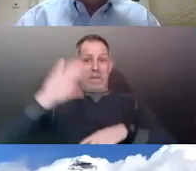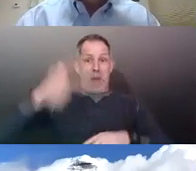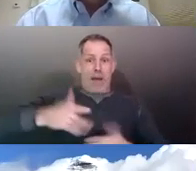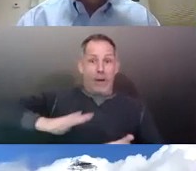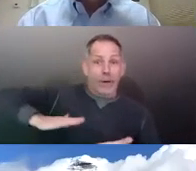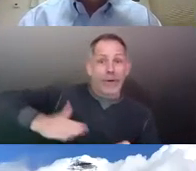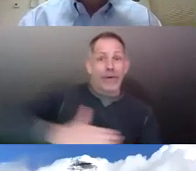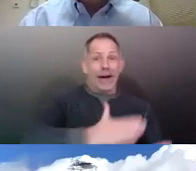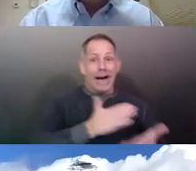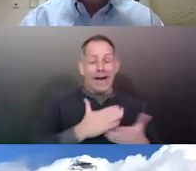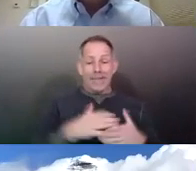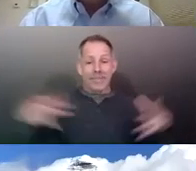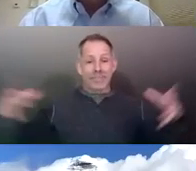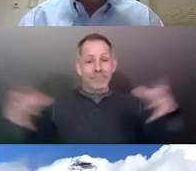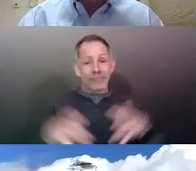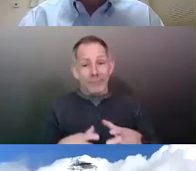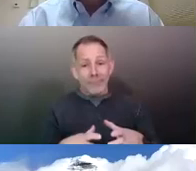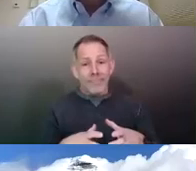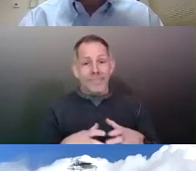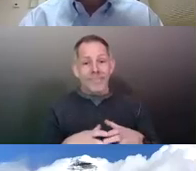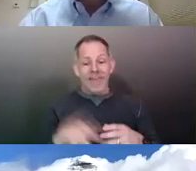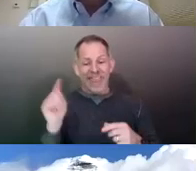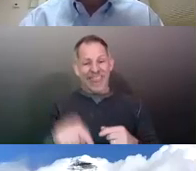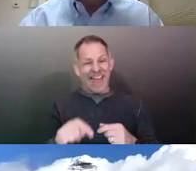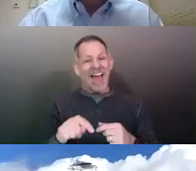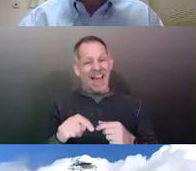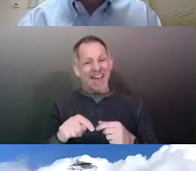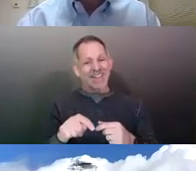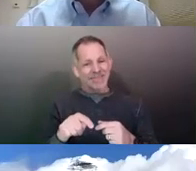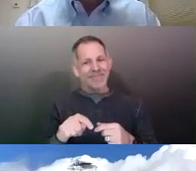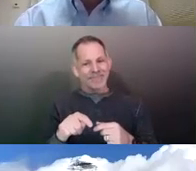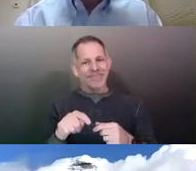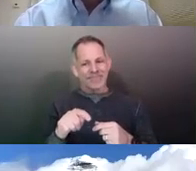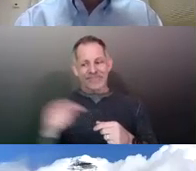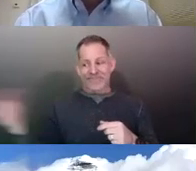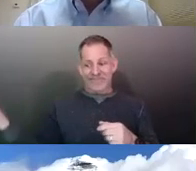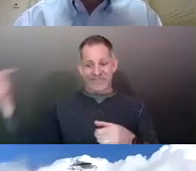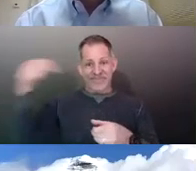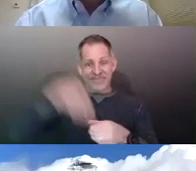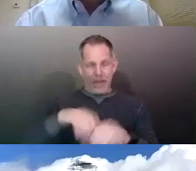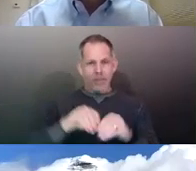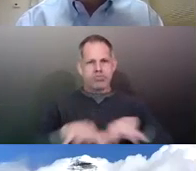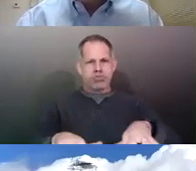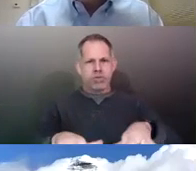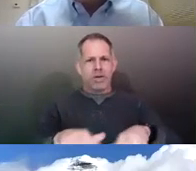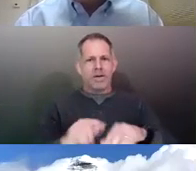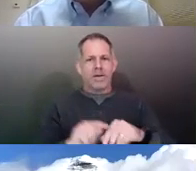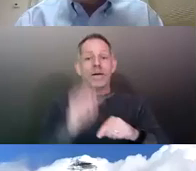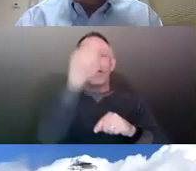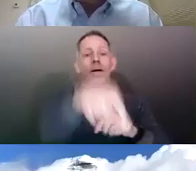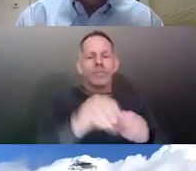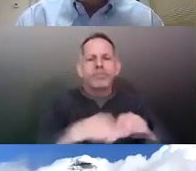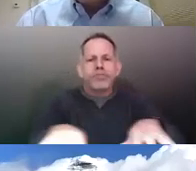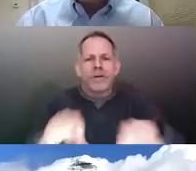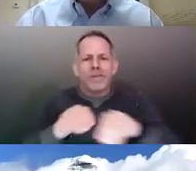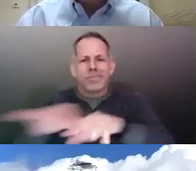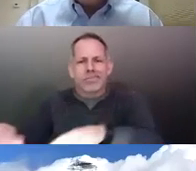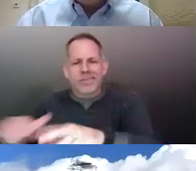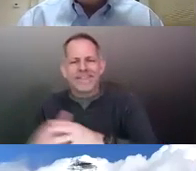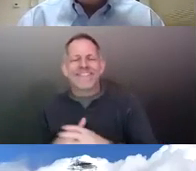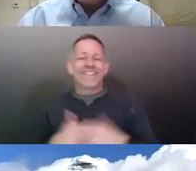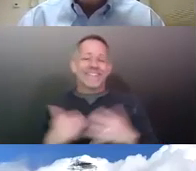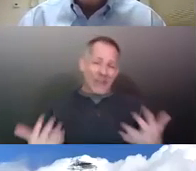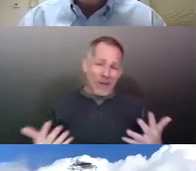events that are really driving transmission now, and they're often occurring in the absence of face coverings. And now